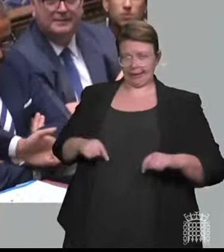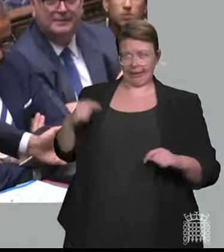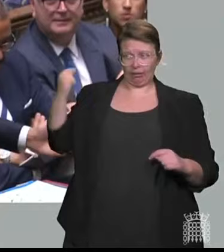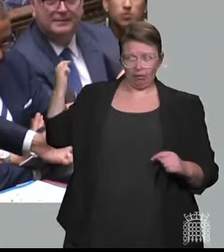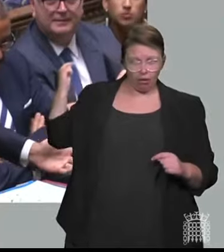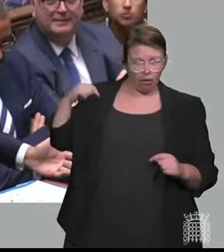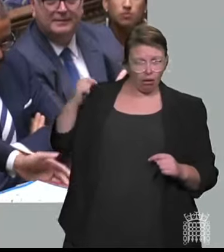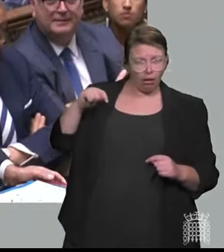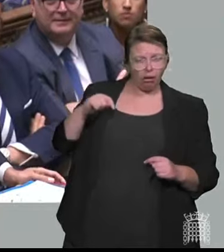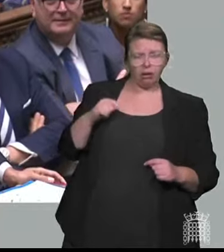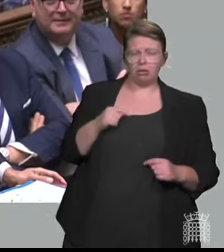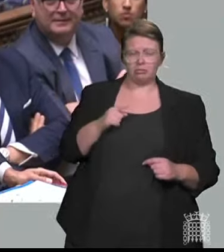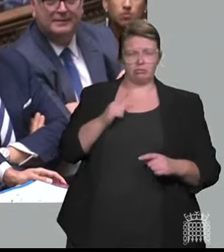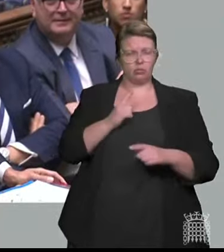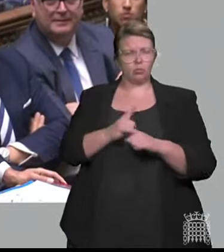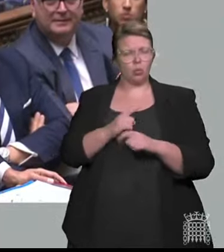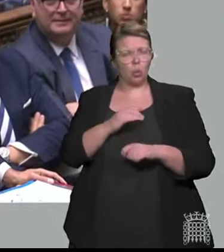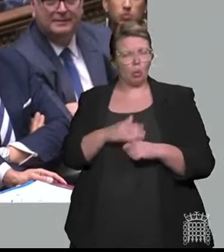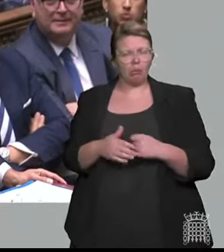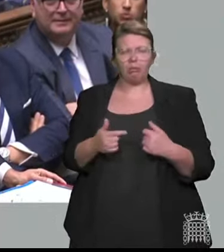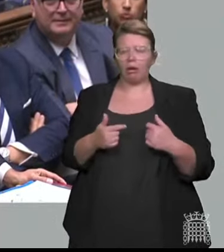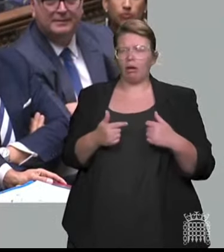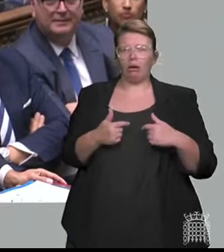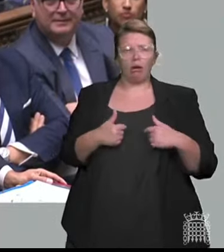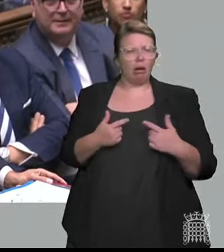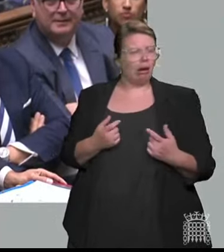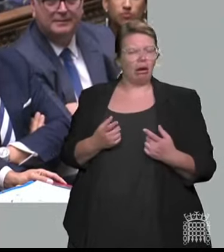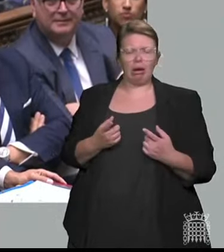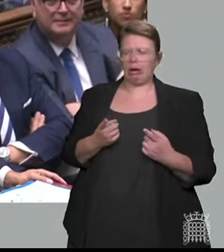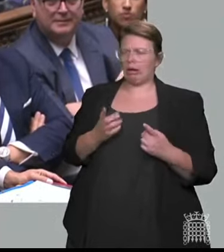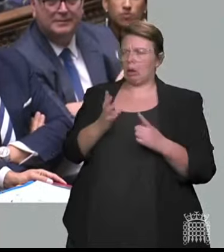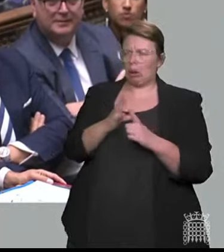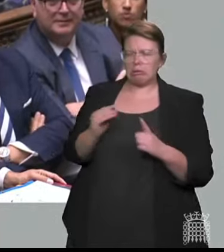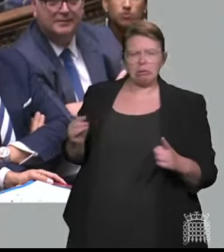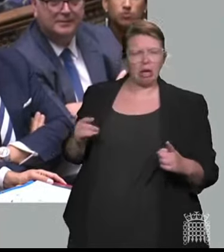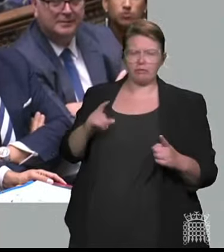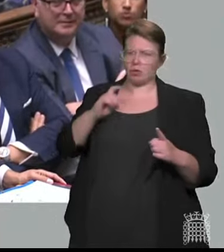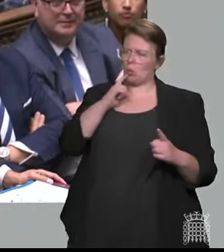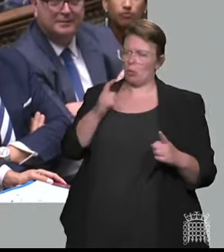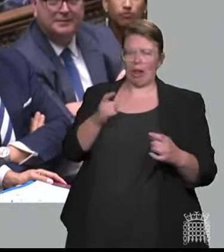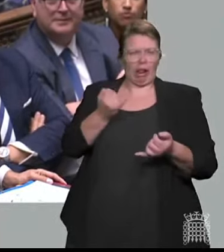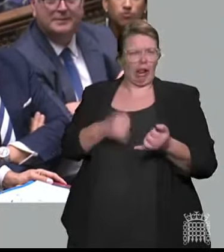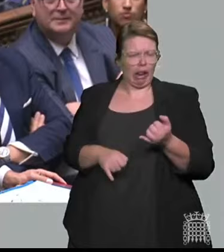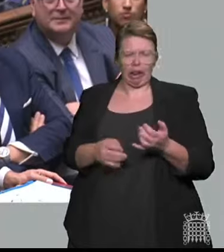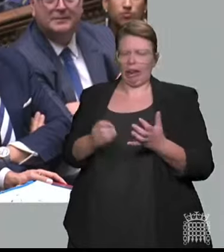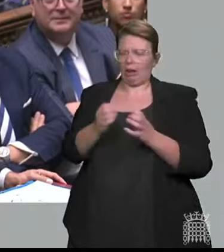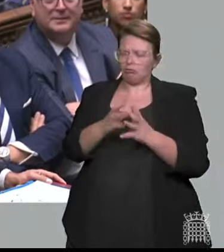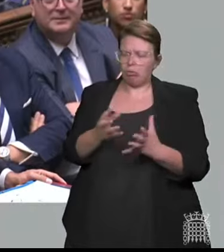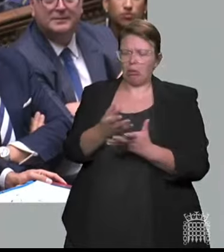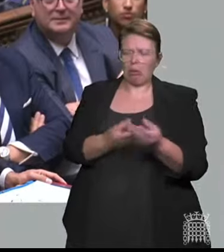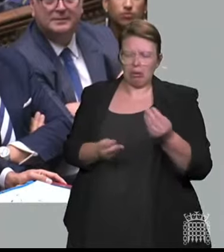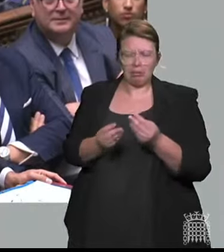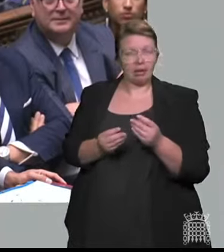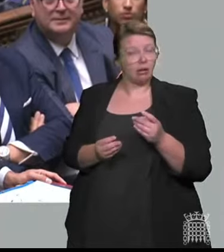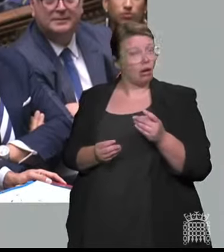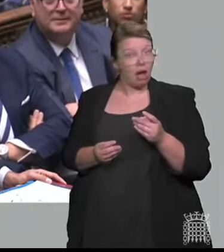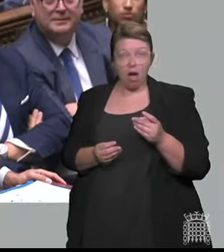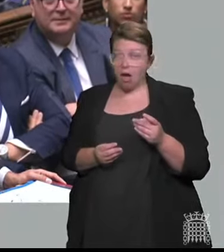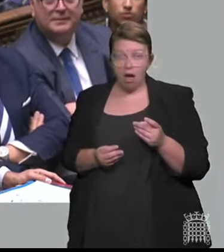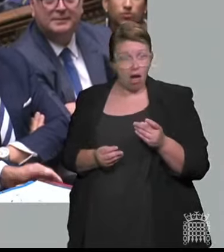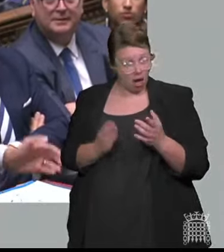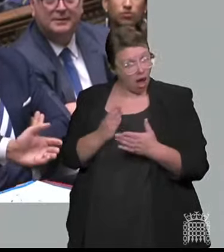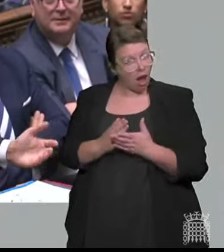and heard how somehow we were a laggard when it came to growth, Mr. Speaker. What he didn't do is take the opportunity to correct the record